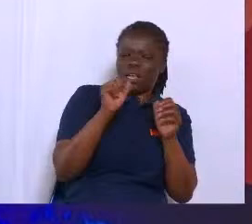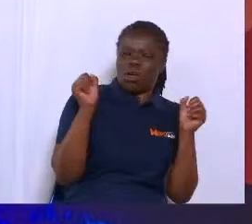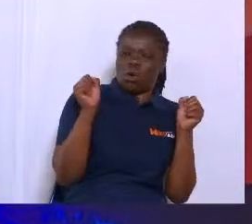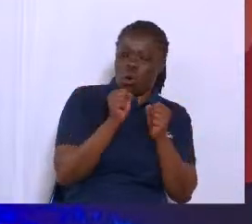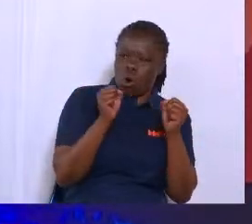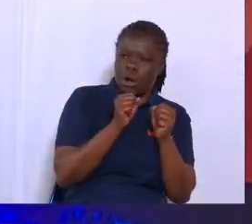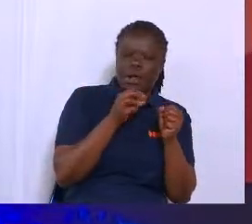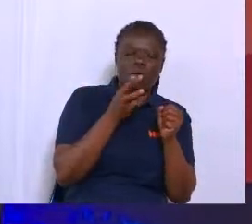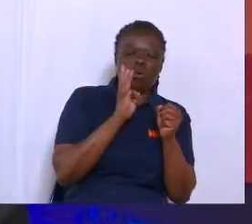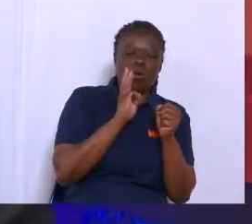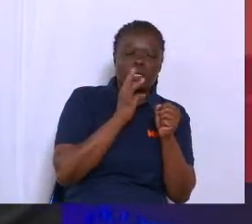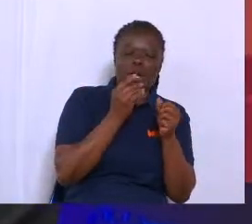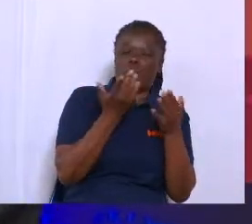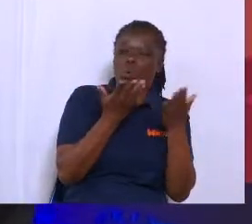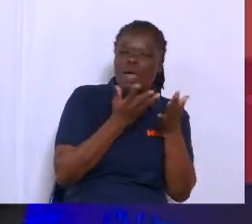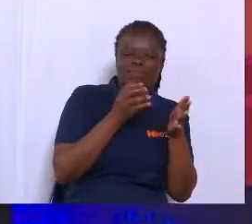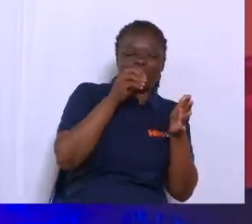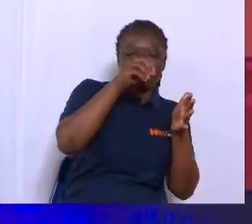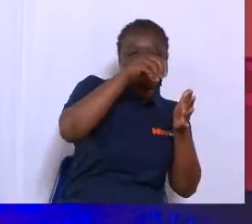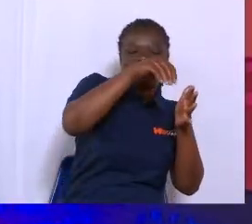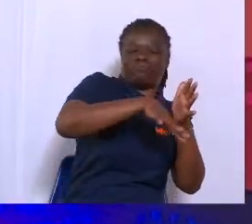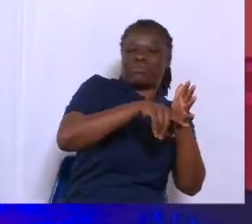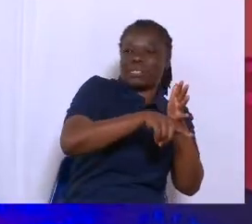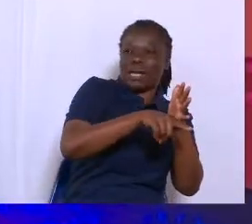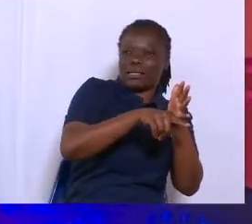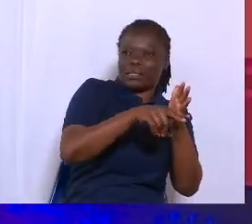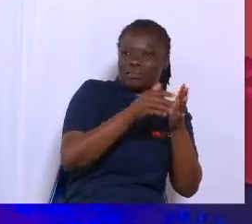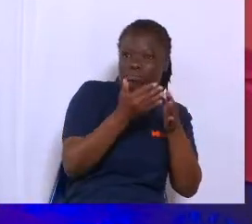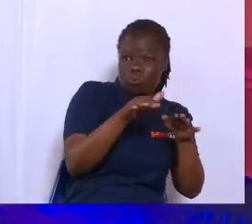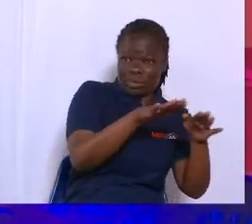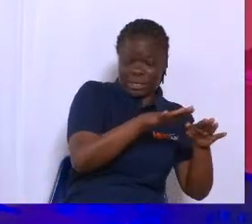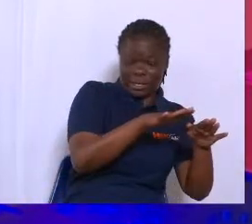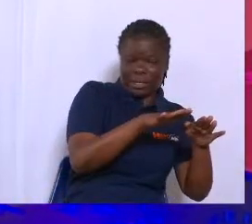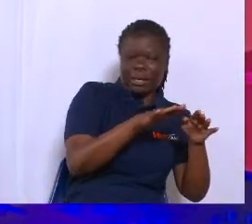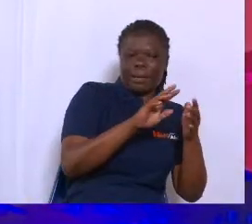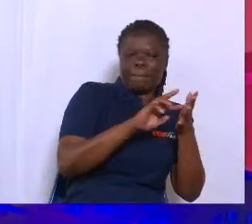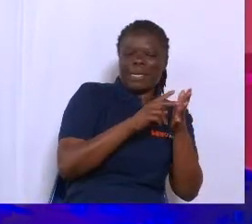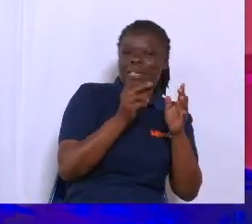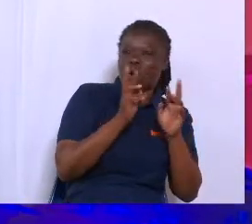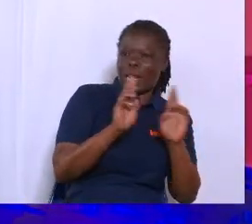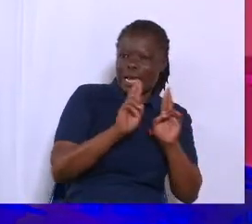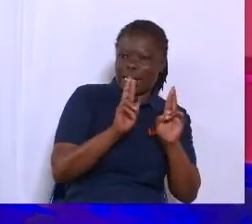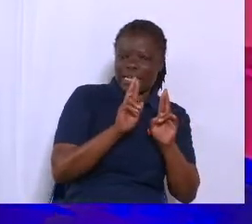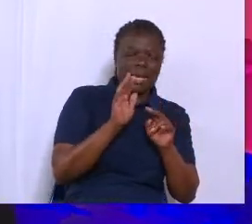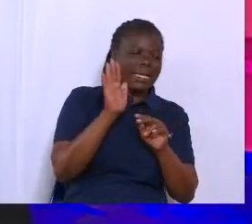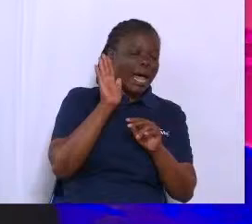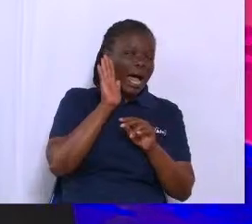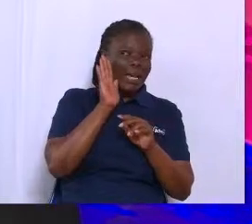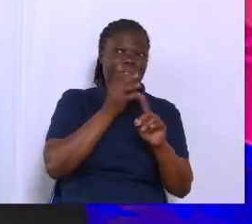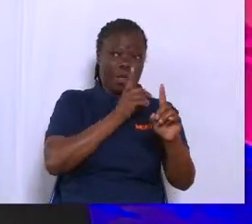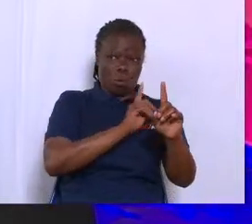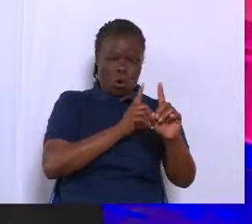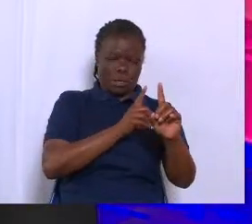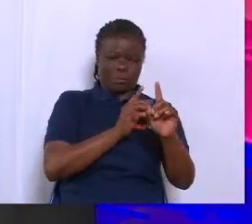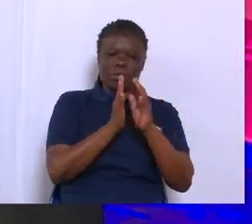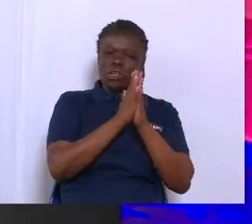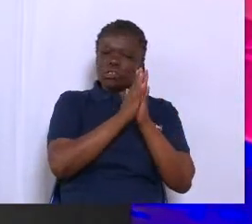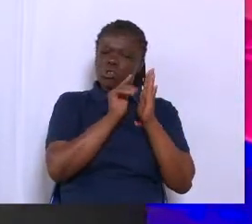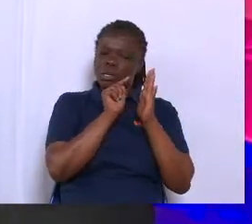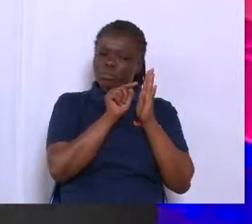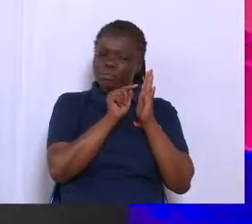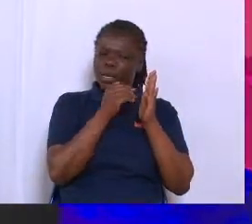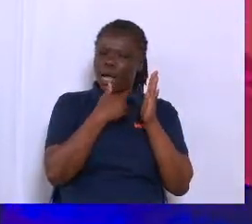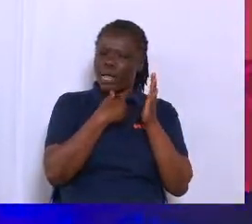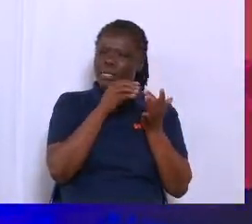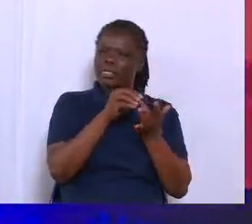cold waters of the Atlantic. He had heeded the warning. This story has